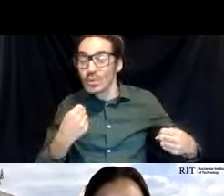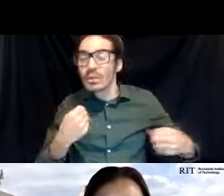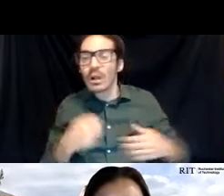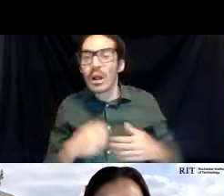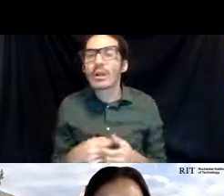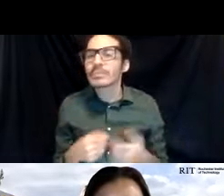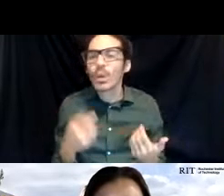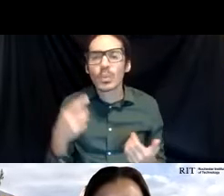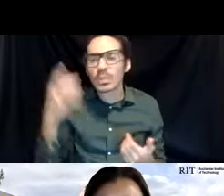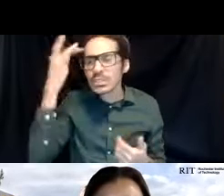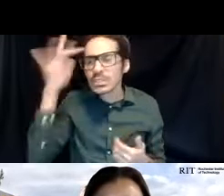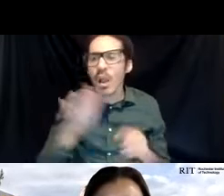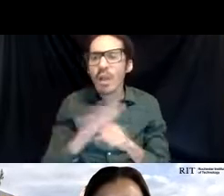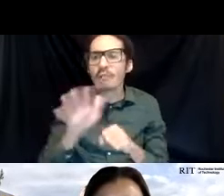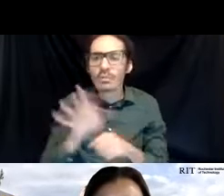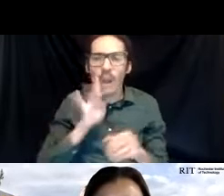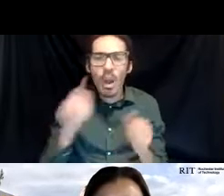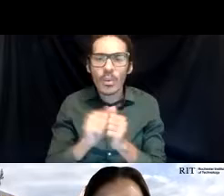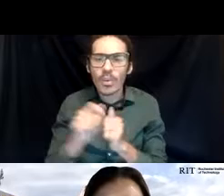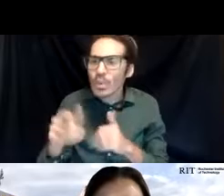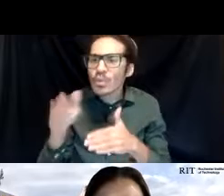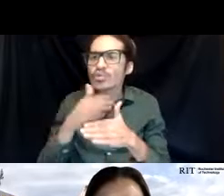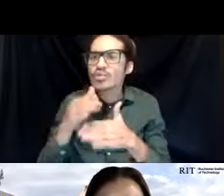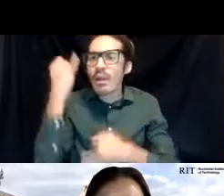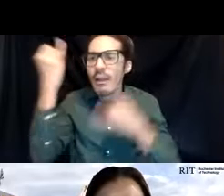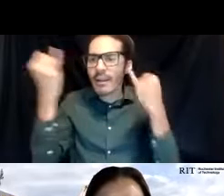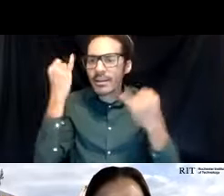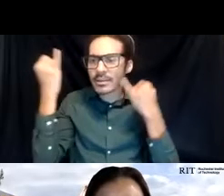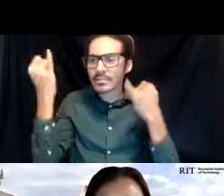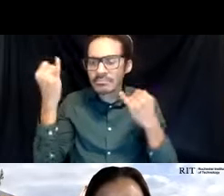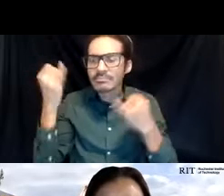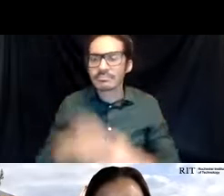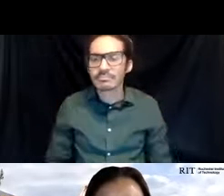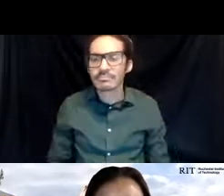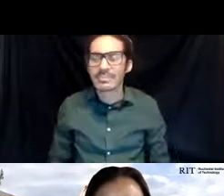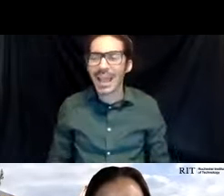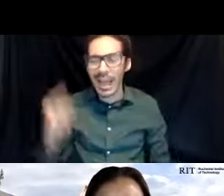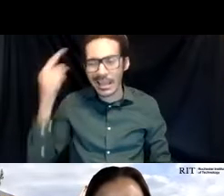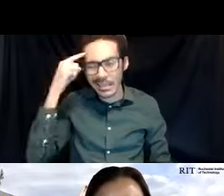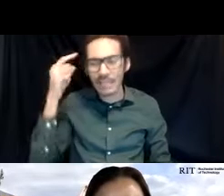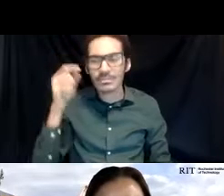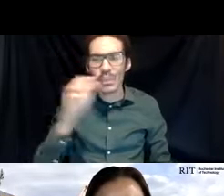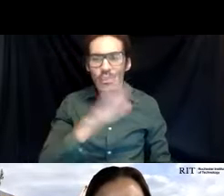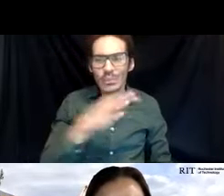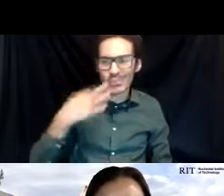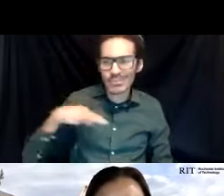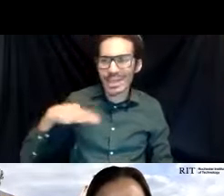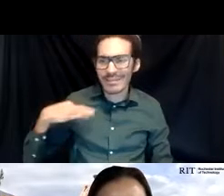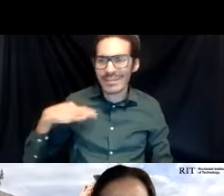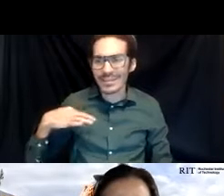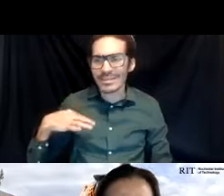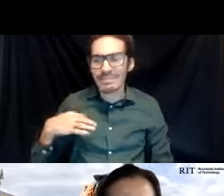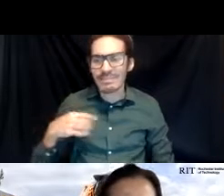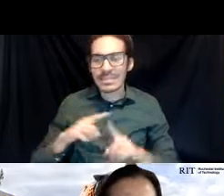who were smart enough to talk to you and to share their ideas with you, I think they benefited from that, from a very